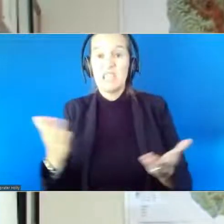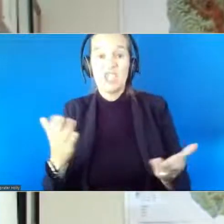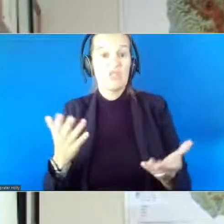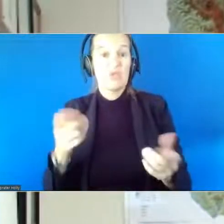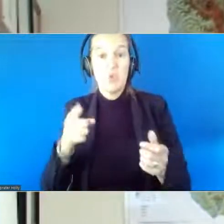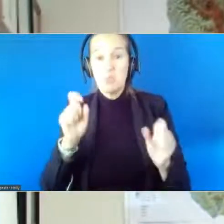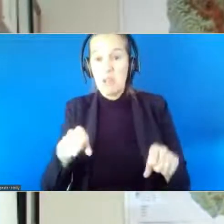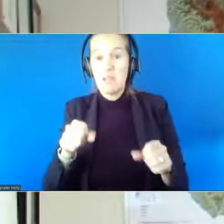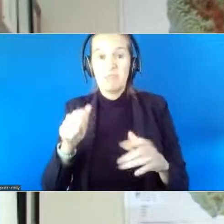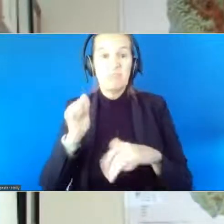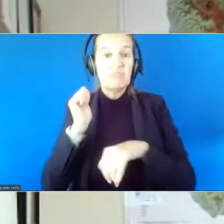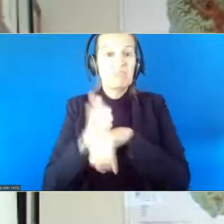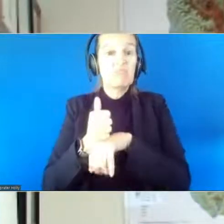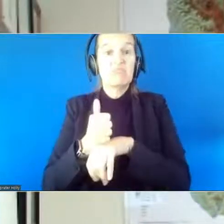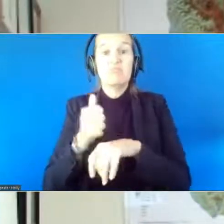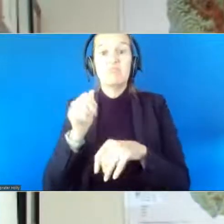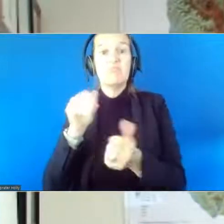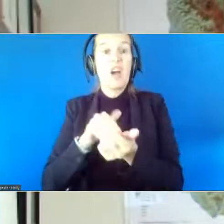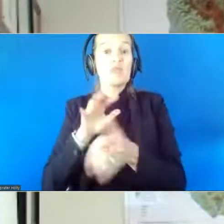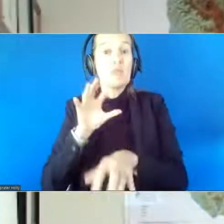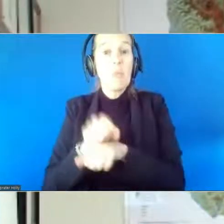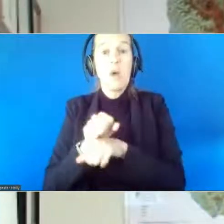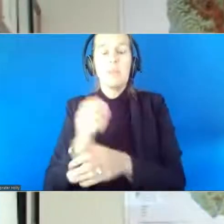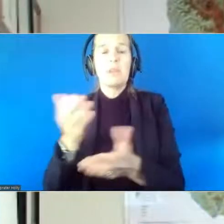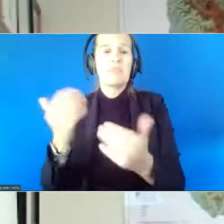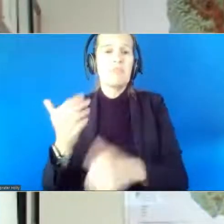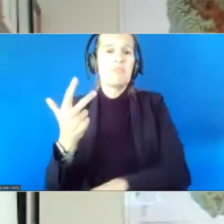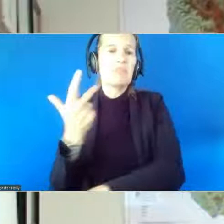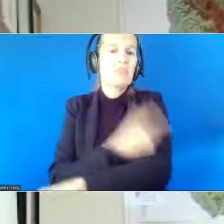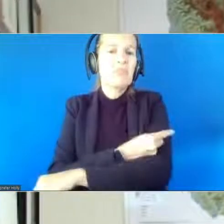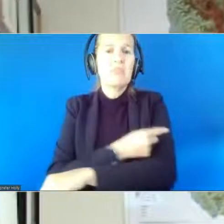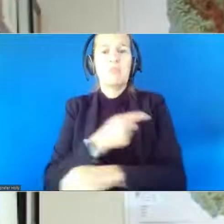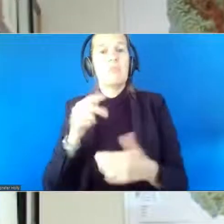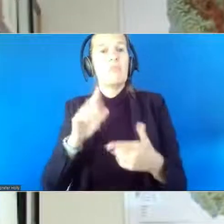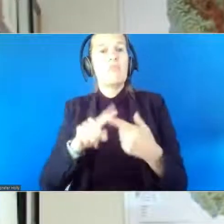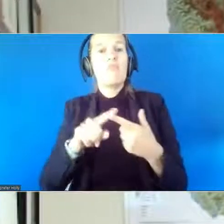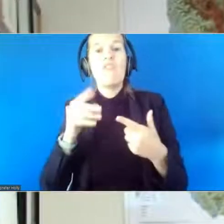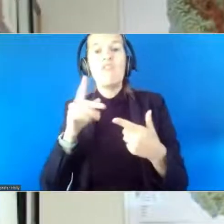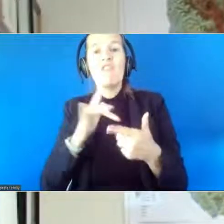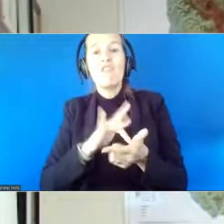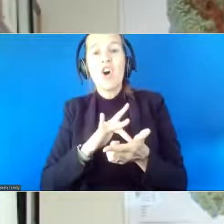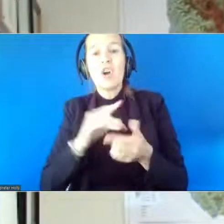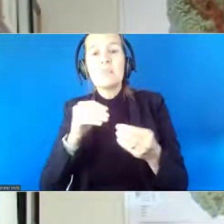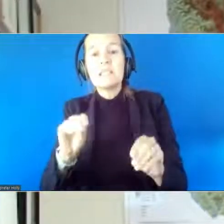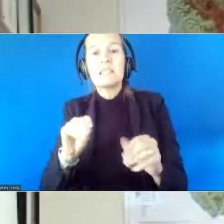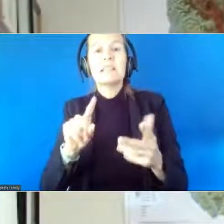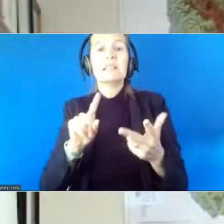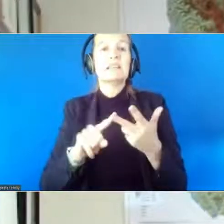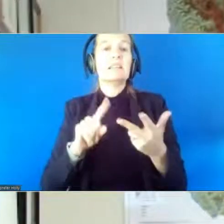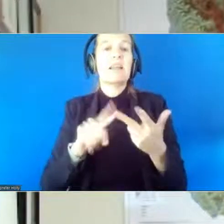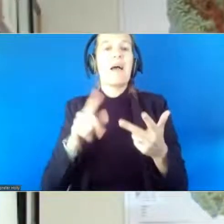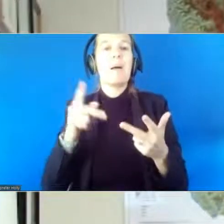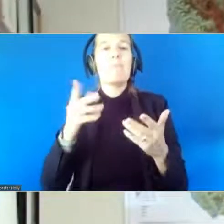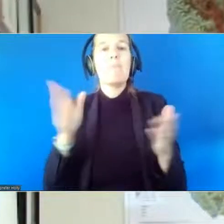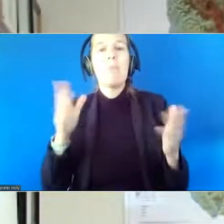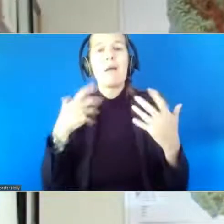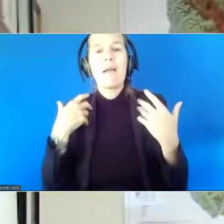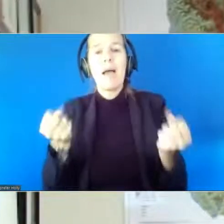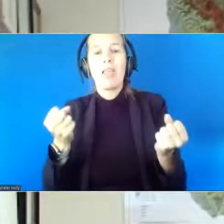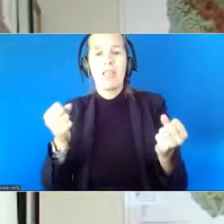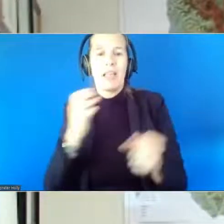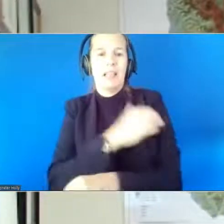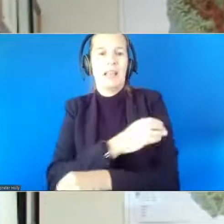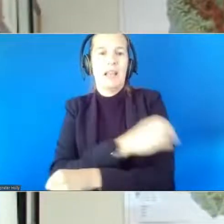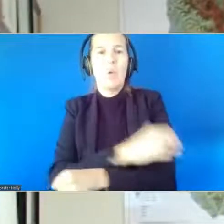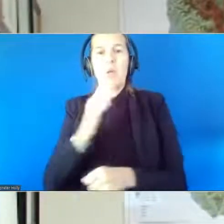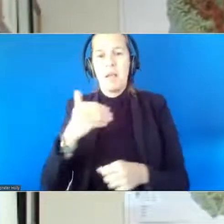your vaccines at your provider, at the pharmacy, and at our public health clinics. The clinics will plan to hold vaccine events and have